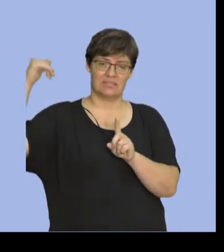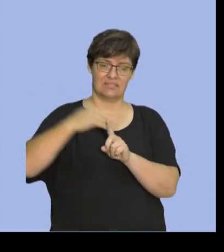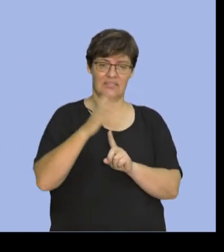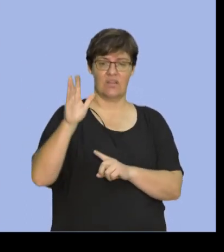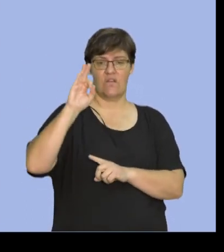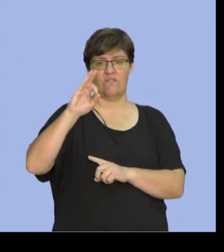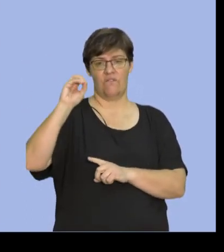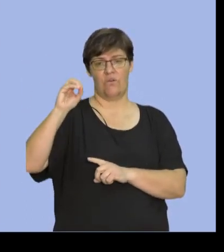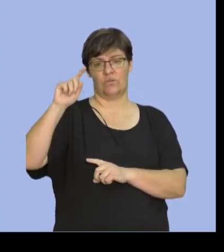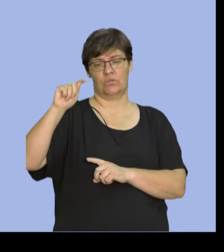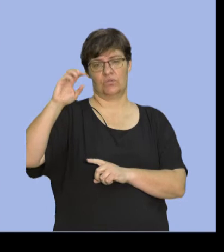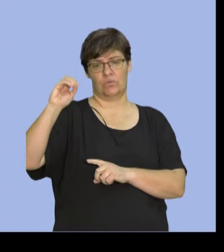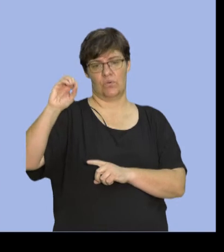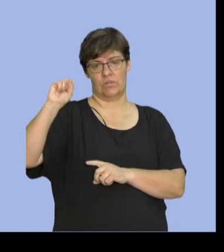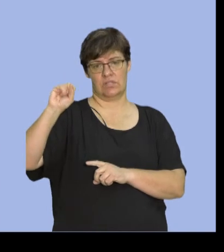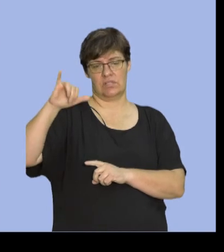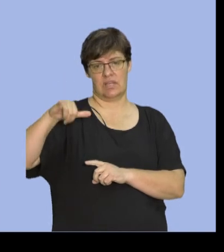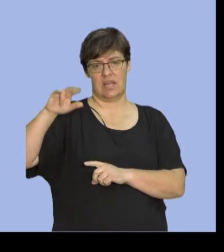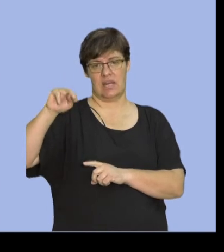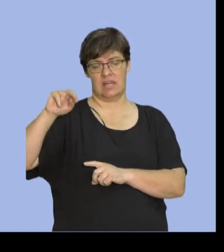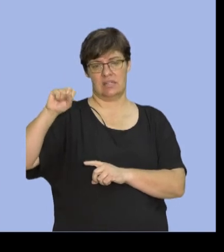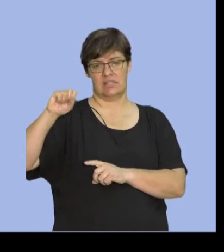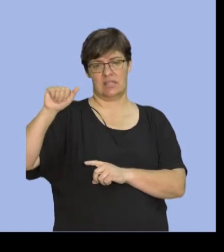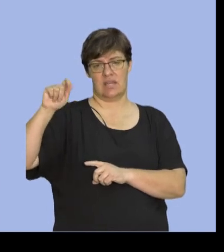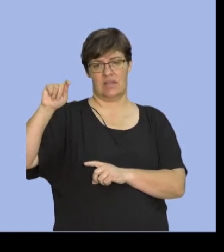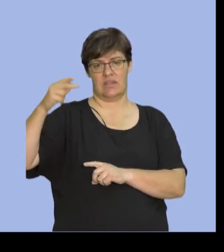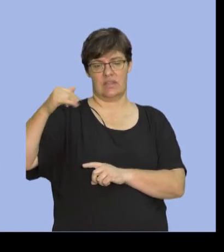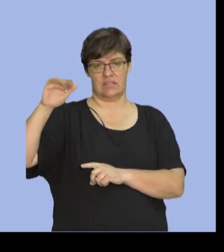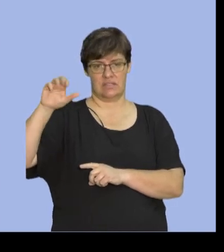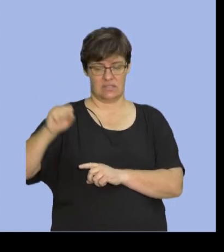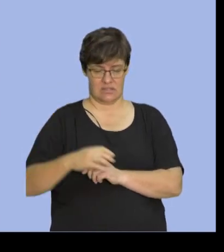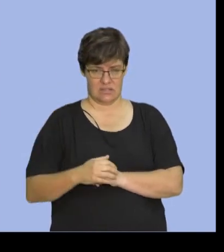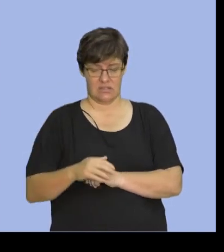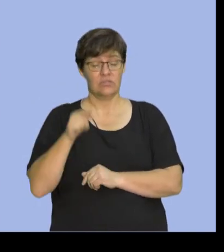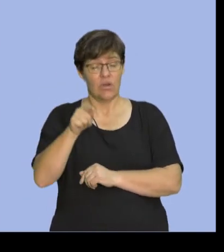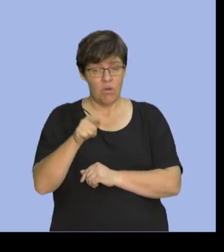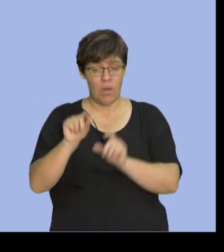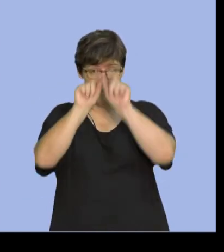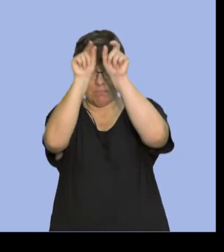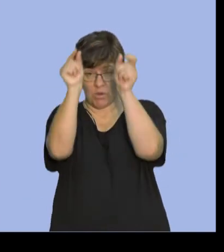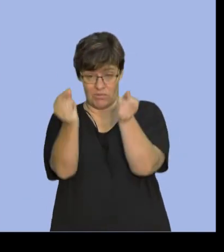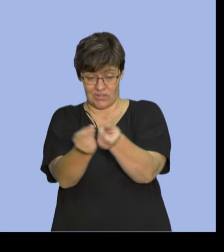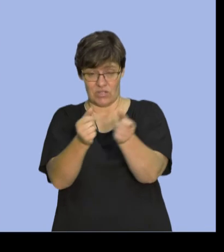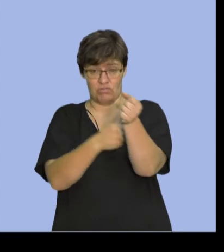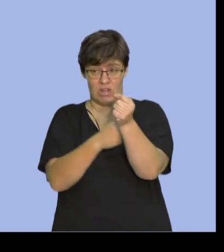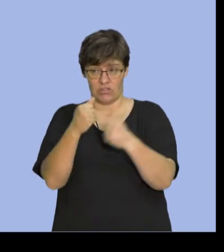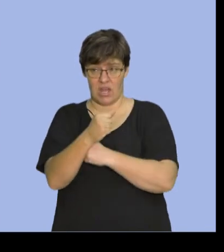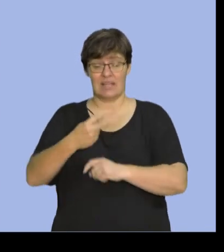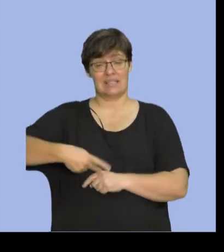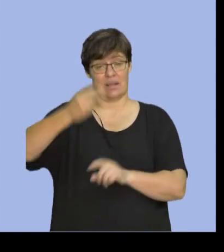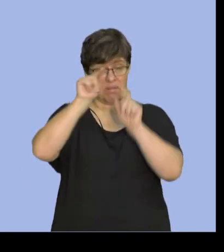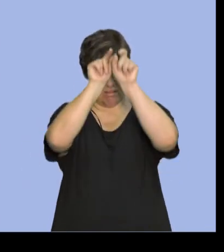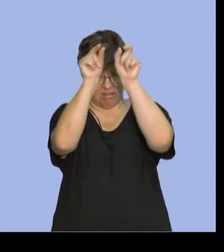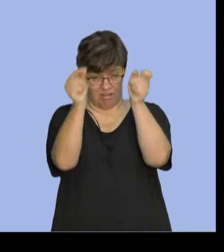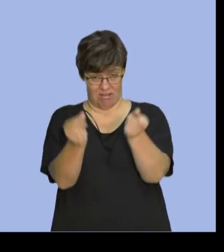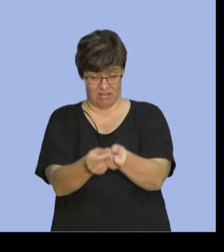unpack what the structure of a chloroplast is. So it's a membrane-bound structure, again a double membrane-bound structure,